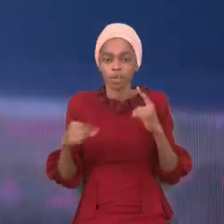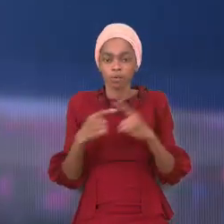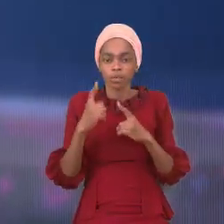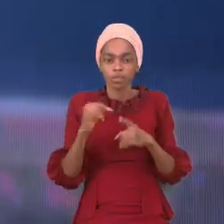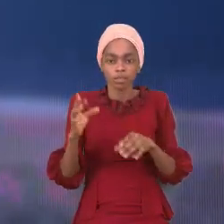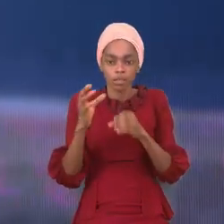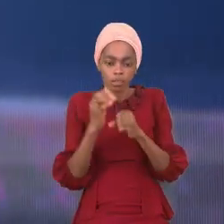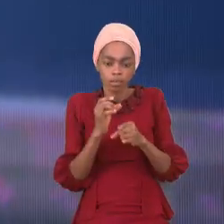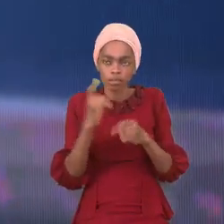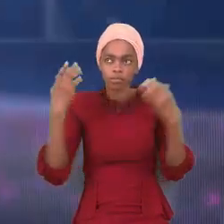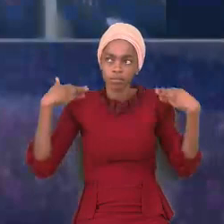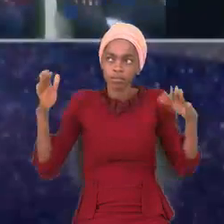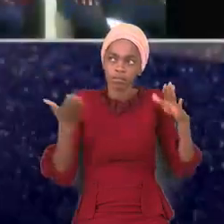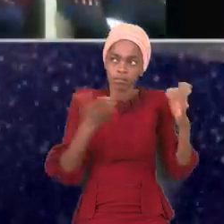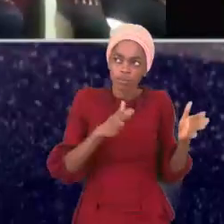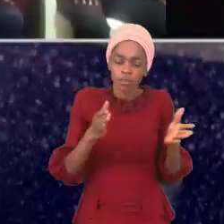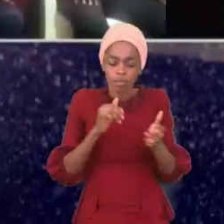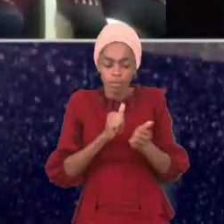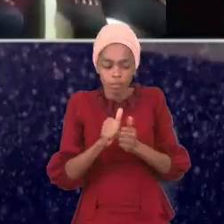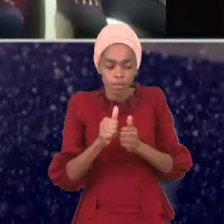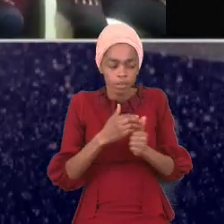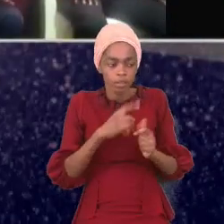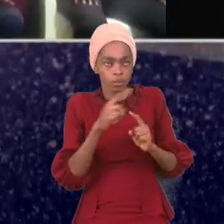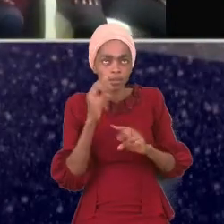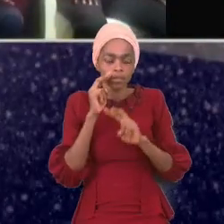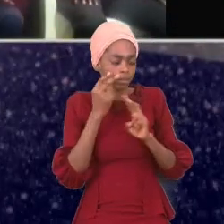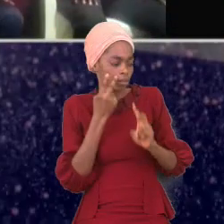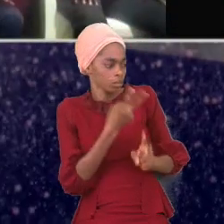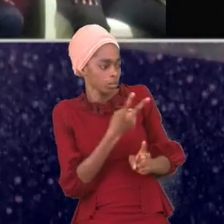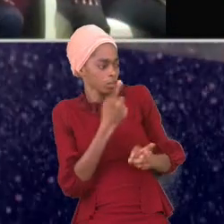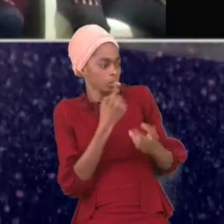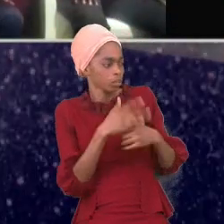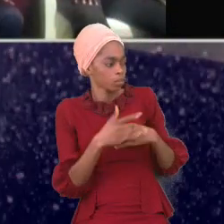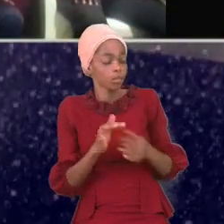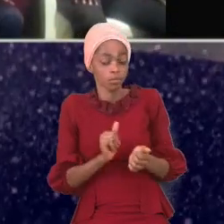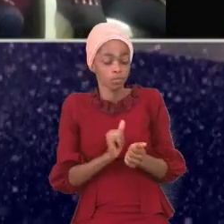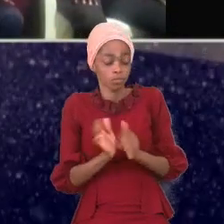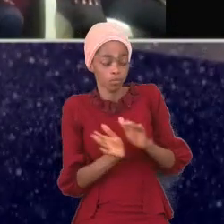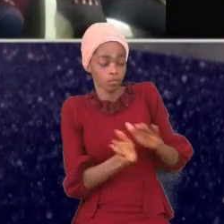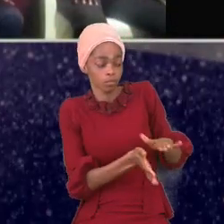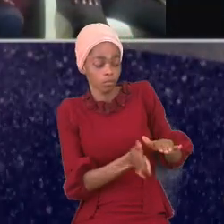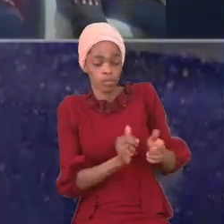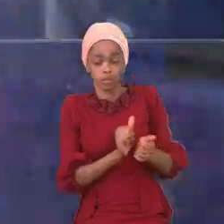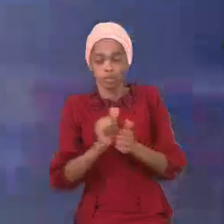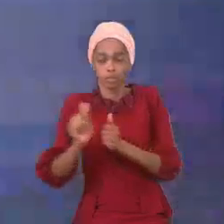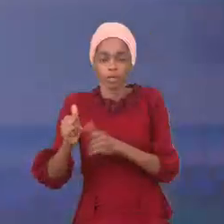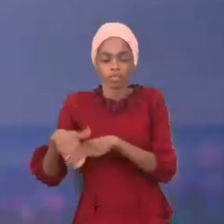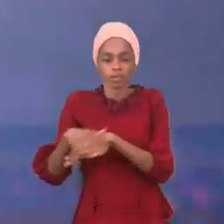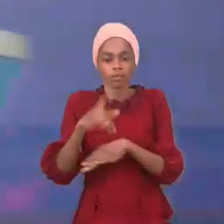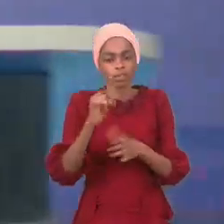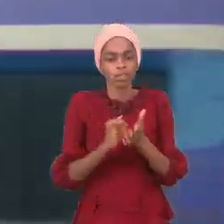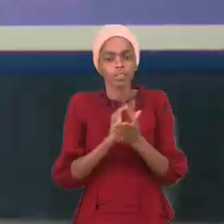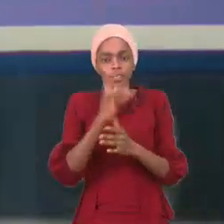death angel pass, when I see the blood, I will pass over you. That's why